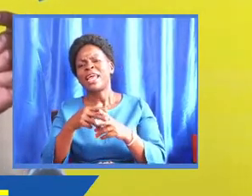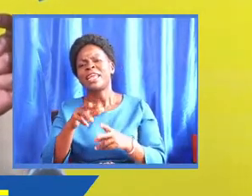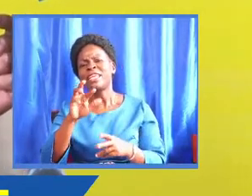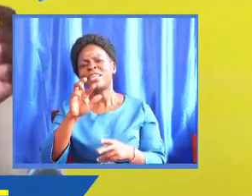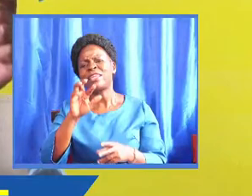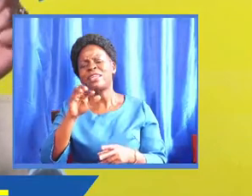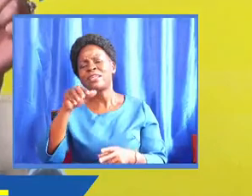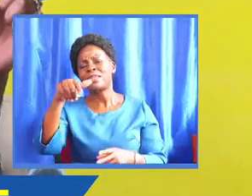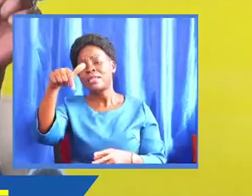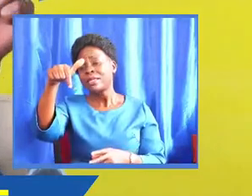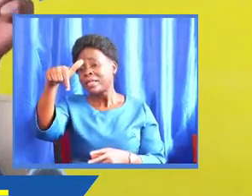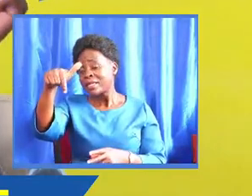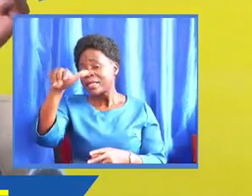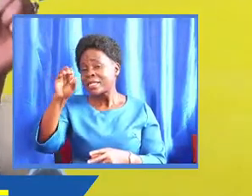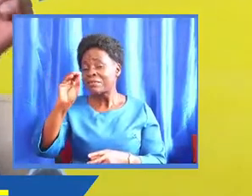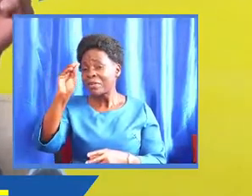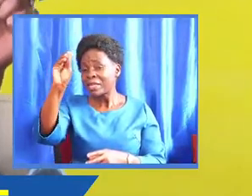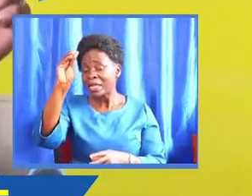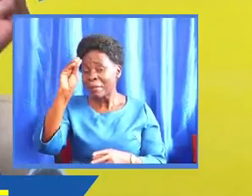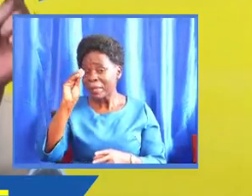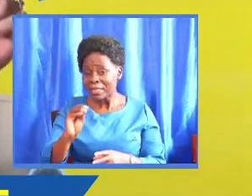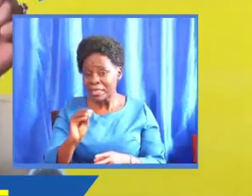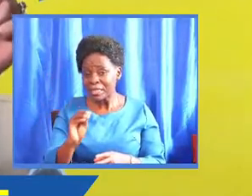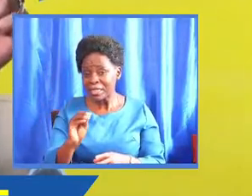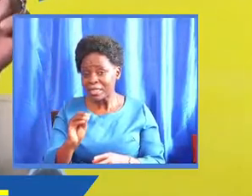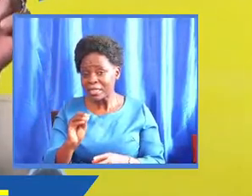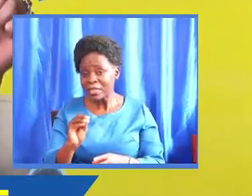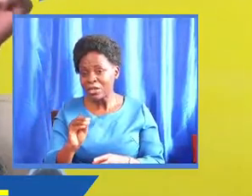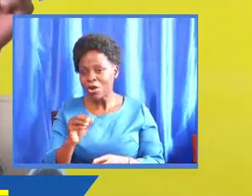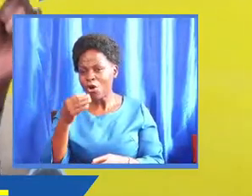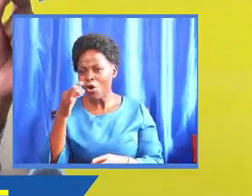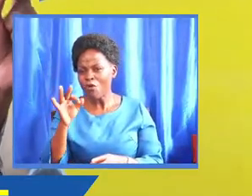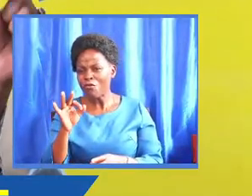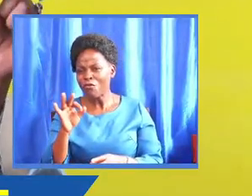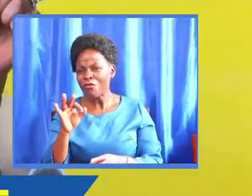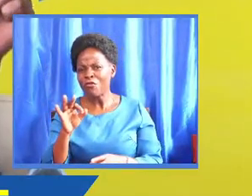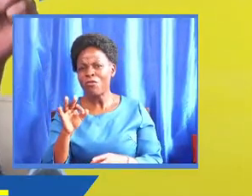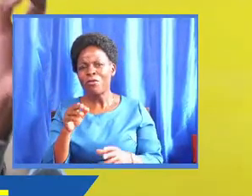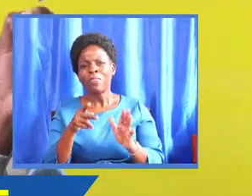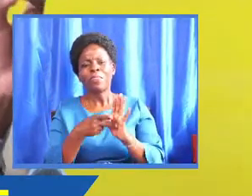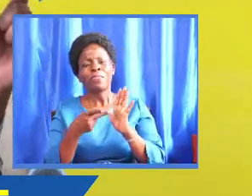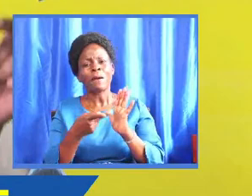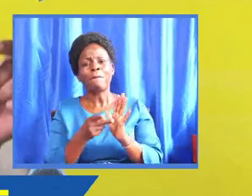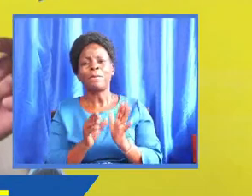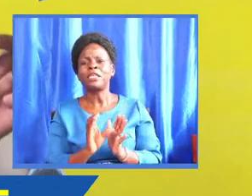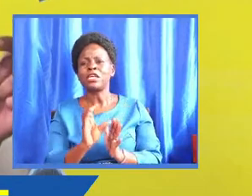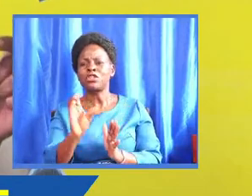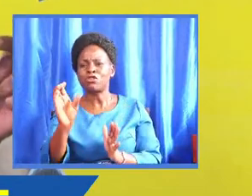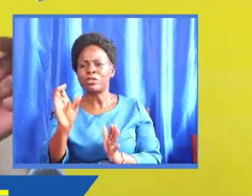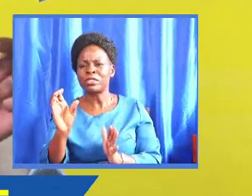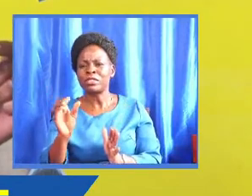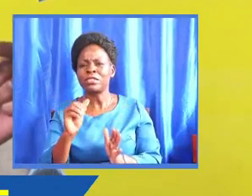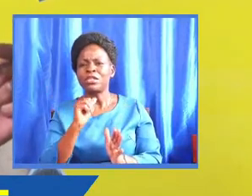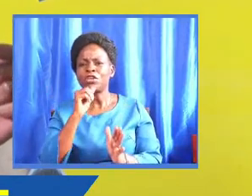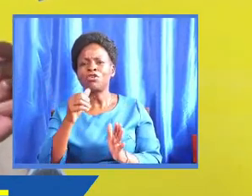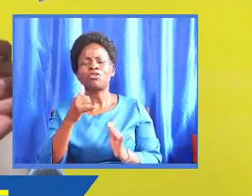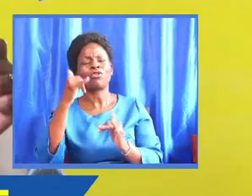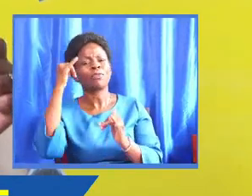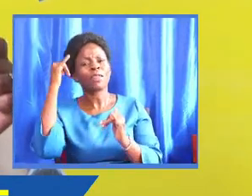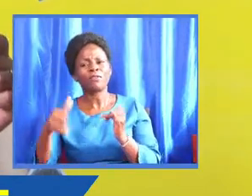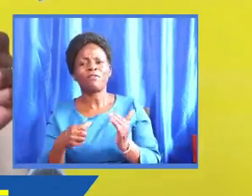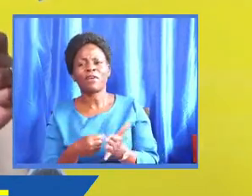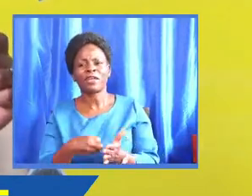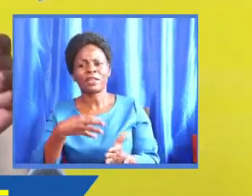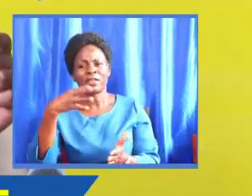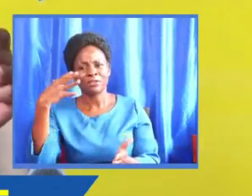70%. 70%. They will lend you 70% of the project cost, not of the final value